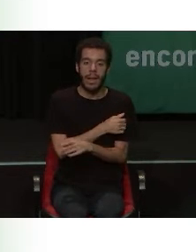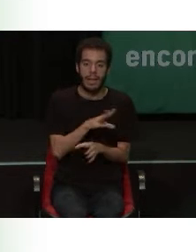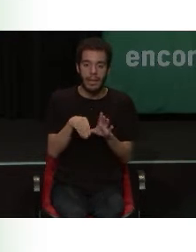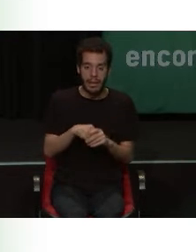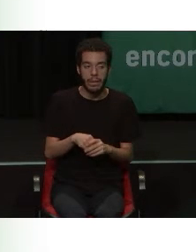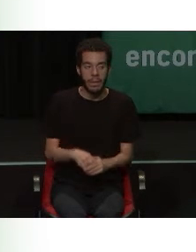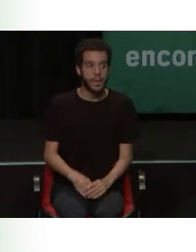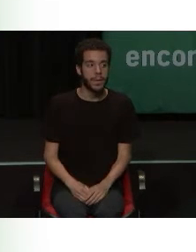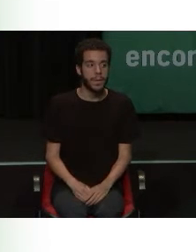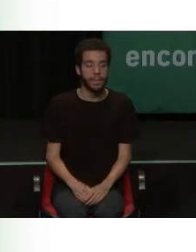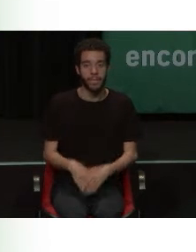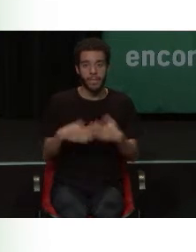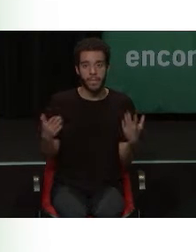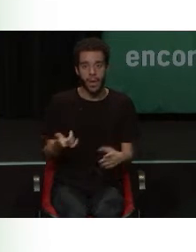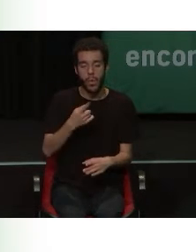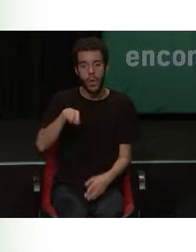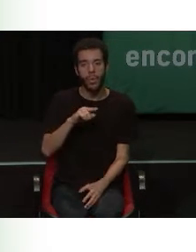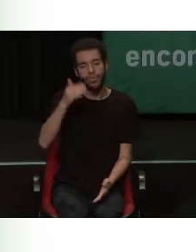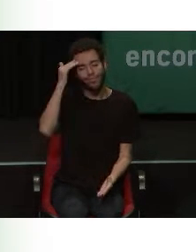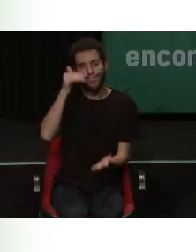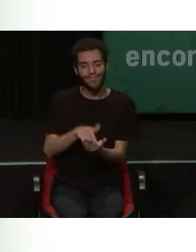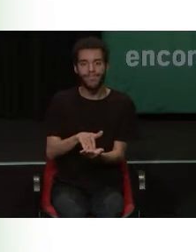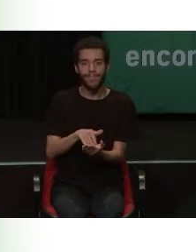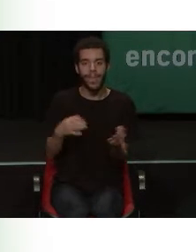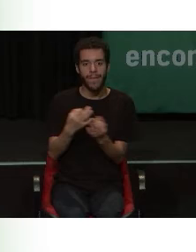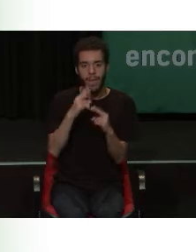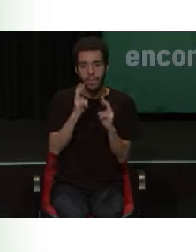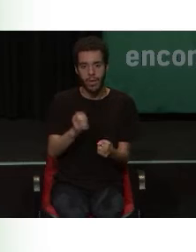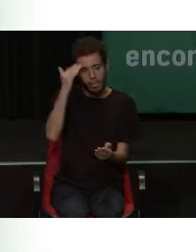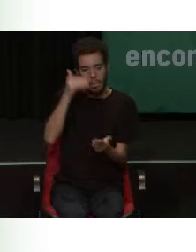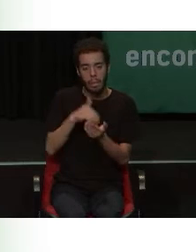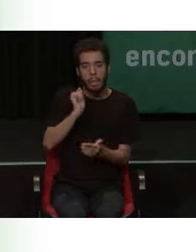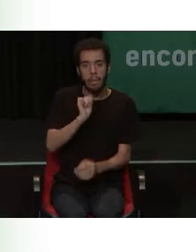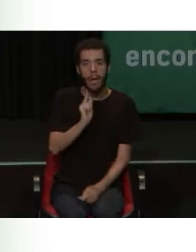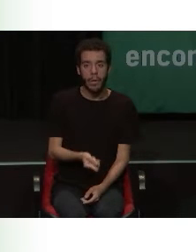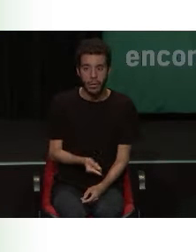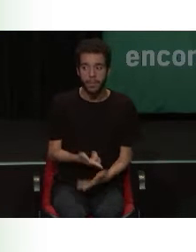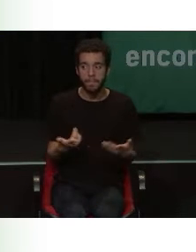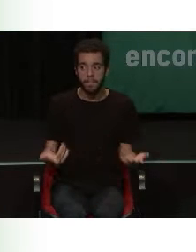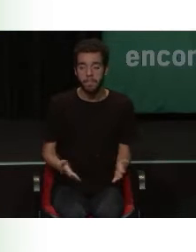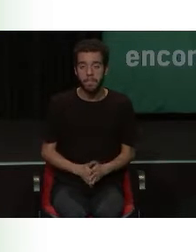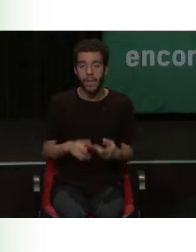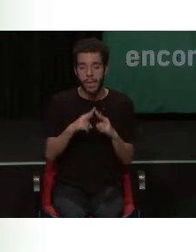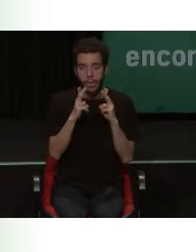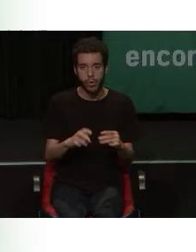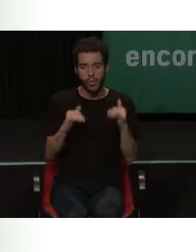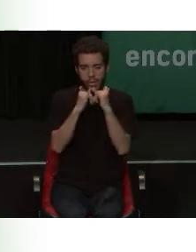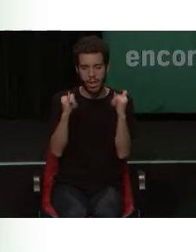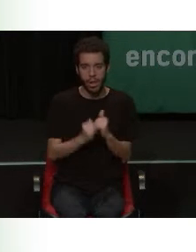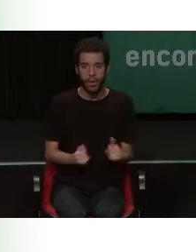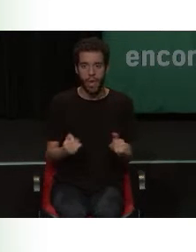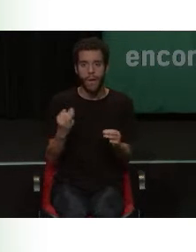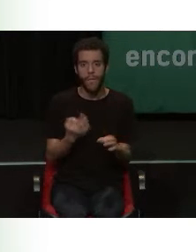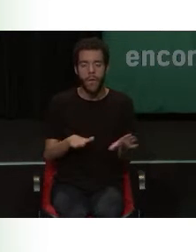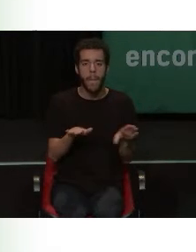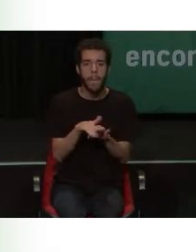a domestic environment, a domestic family environment. We reached the conclusion in this study, an